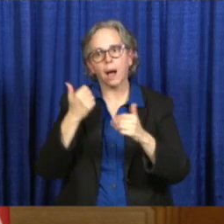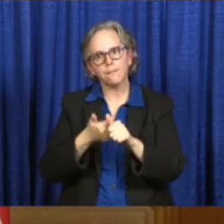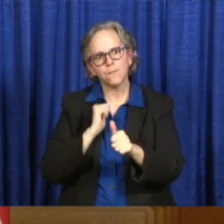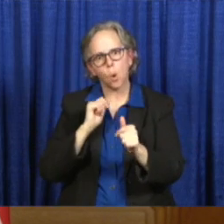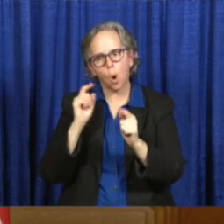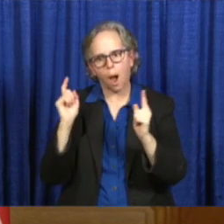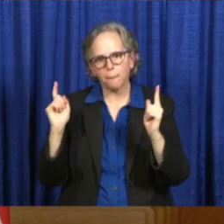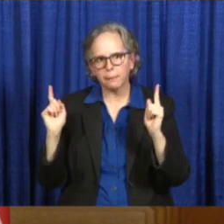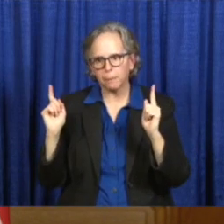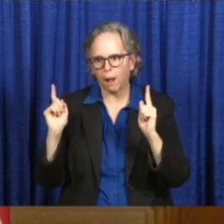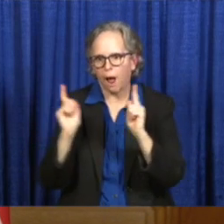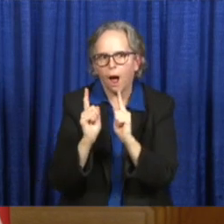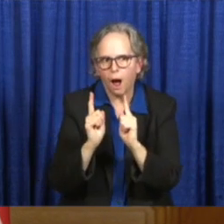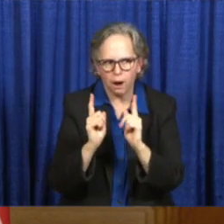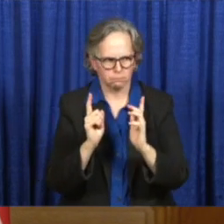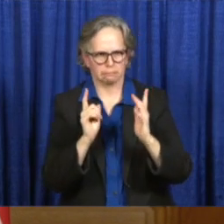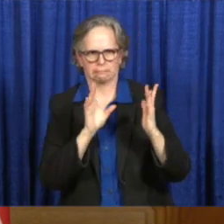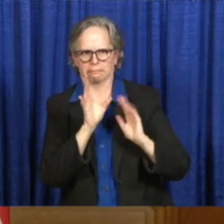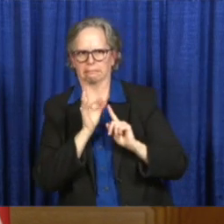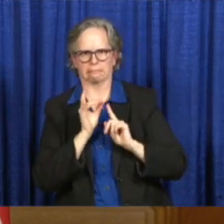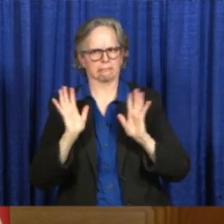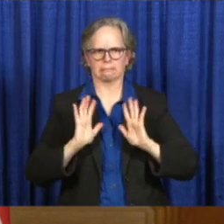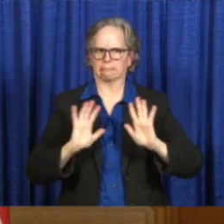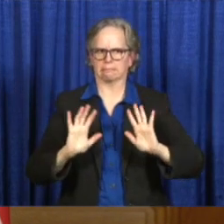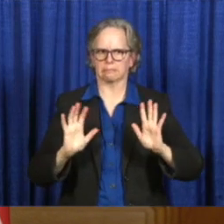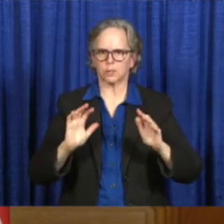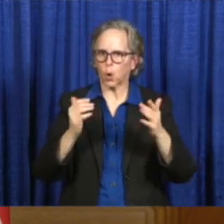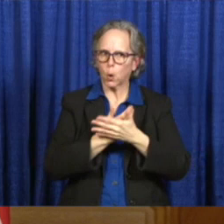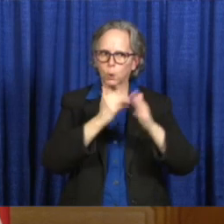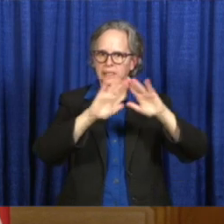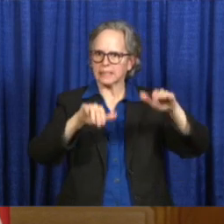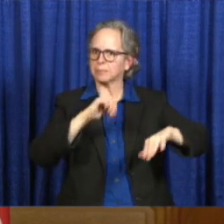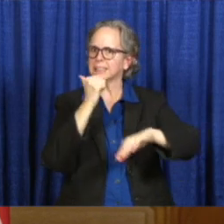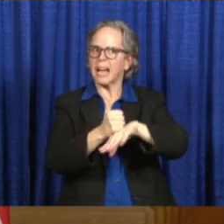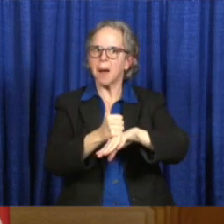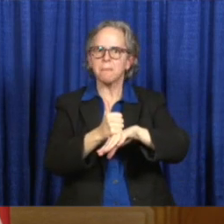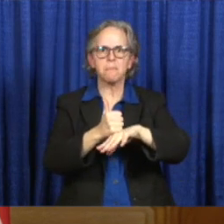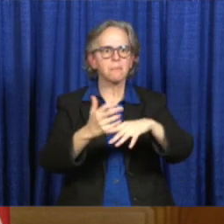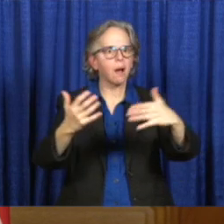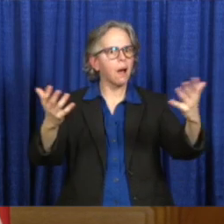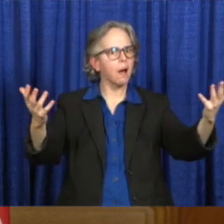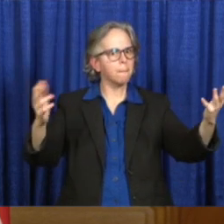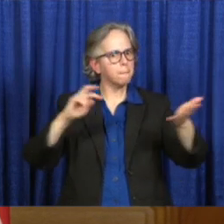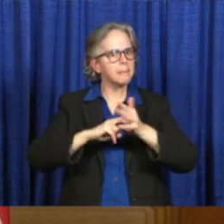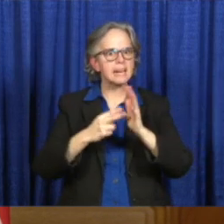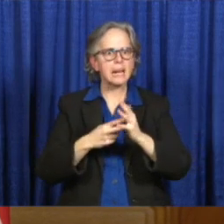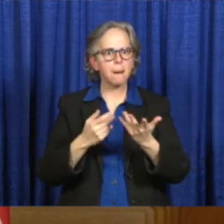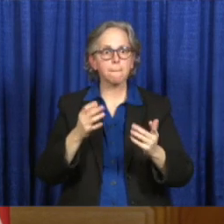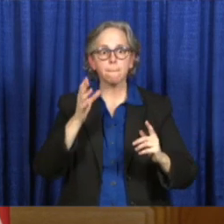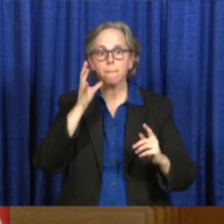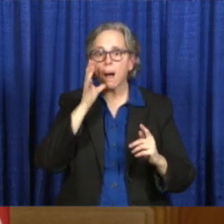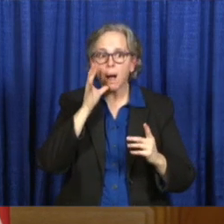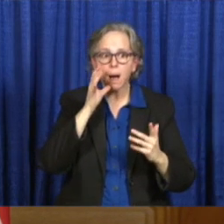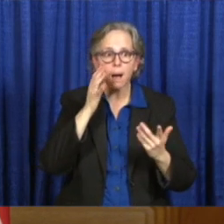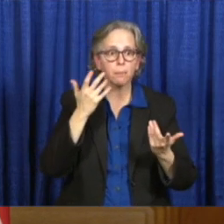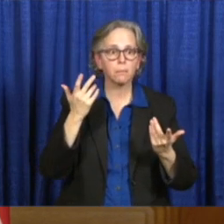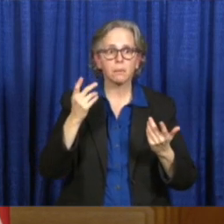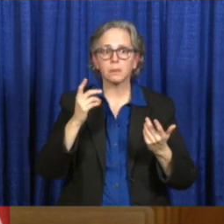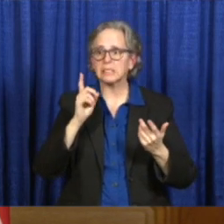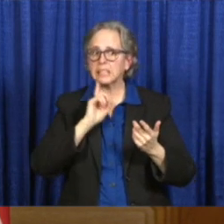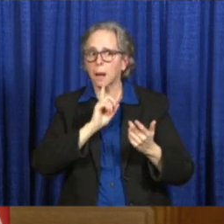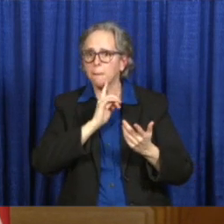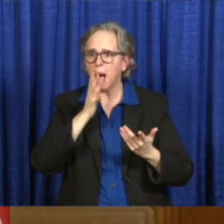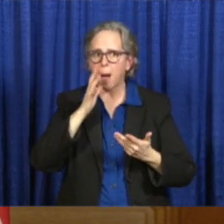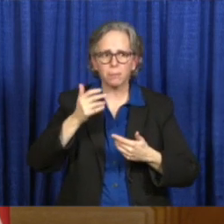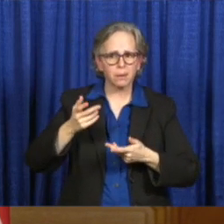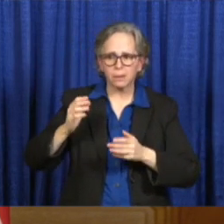new system, a mom who does not have child care, the adult with an underlying health condition, or the senior